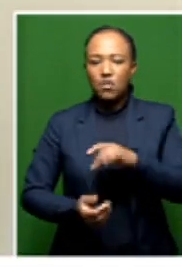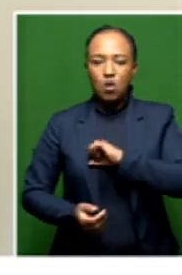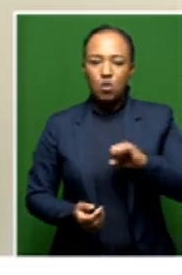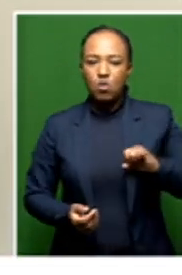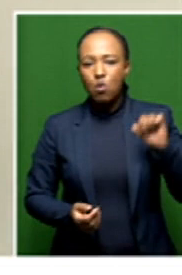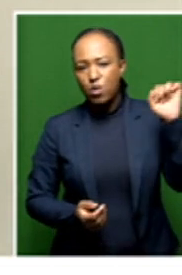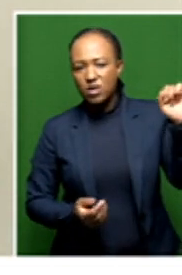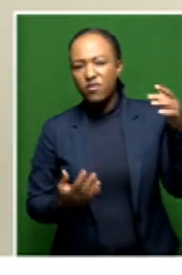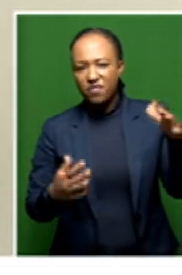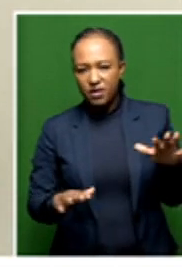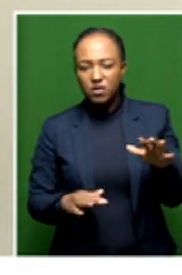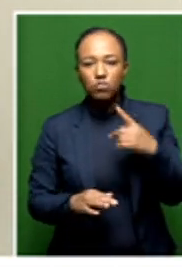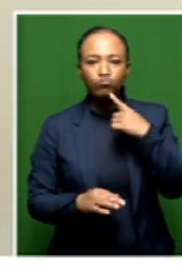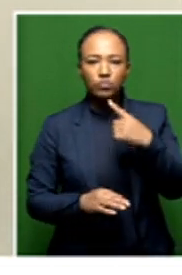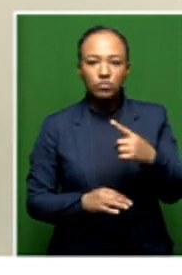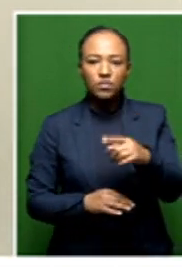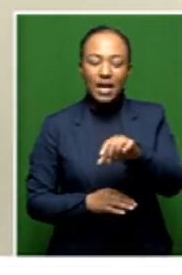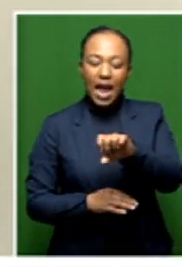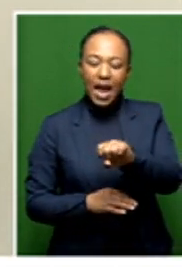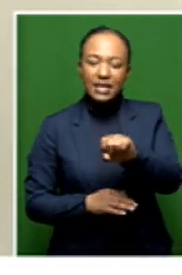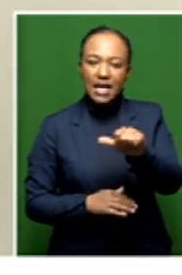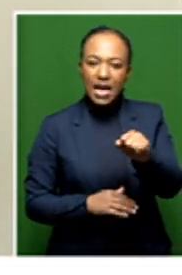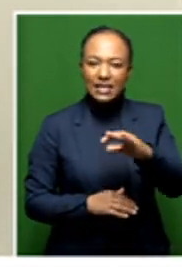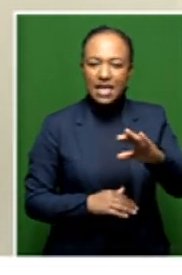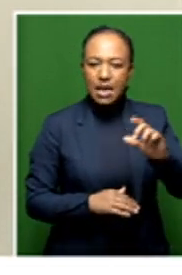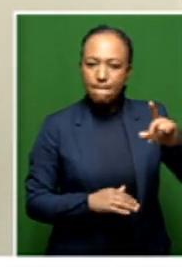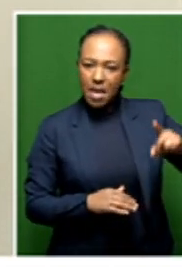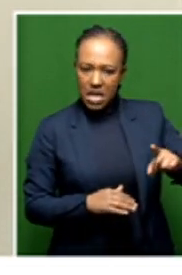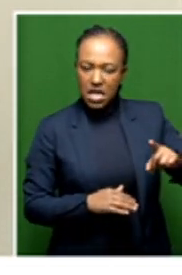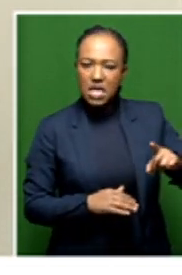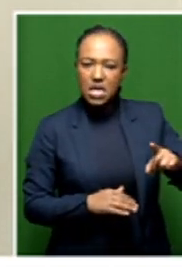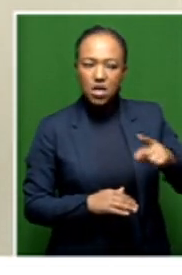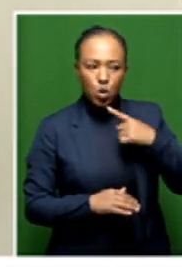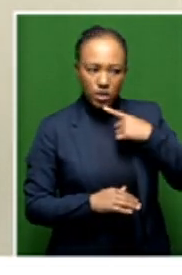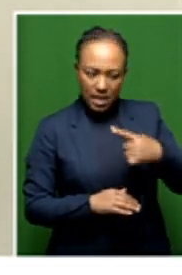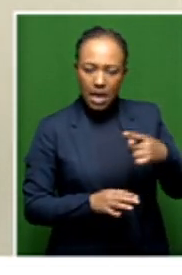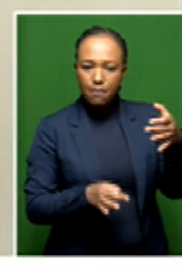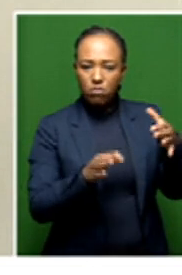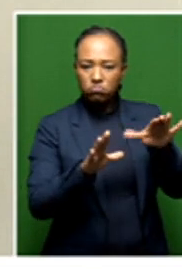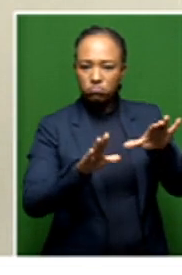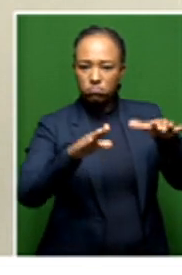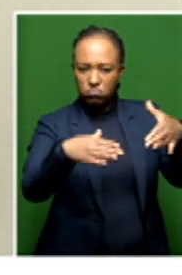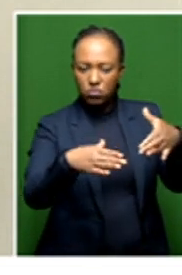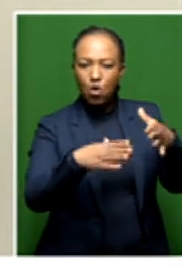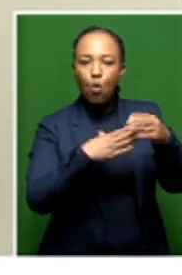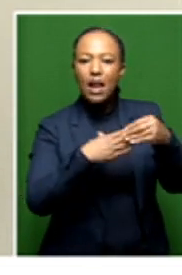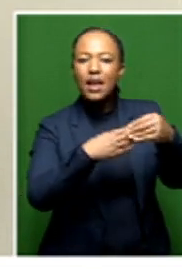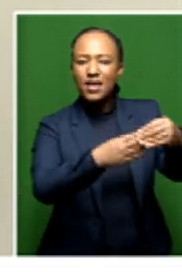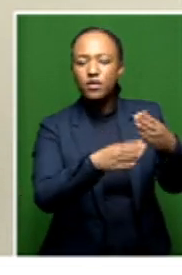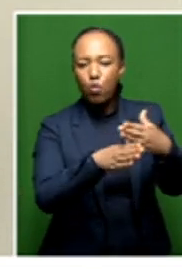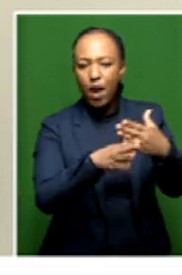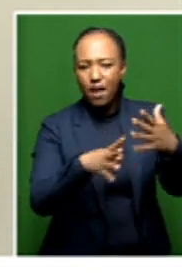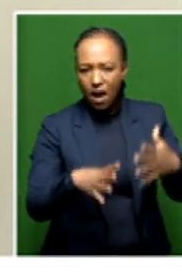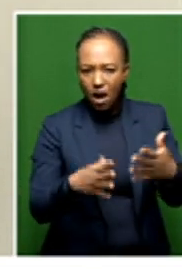African Communist Party is the party that is going to lead the workers in